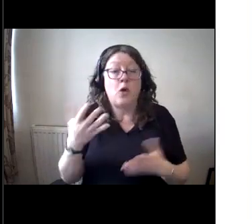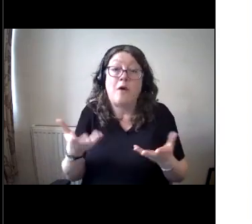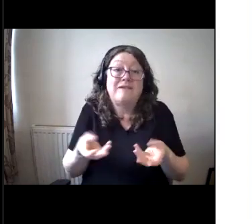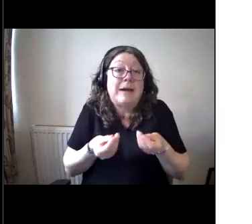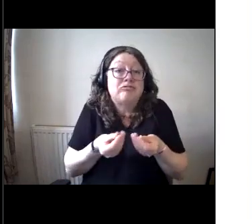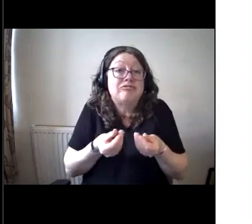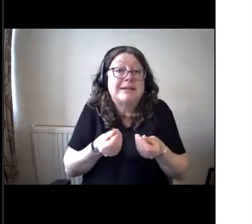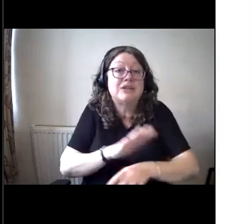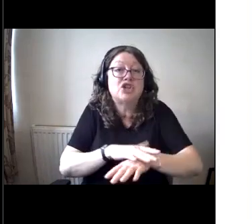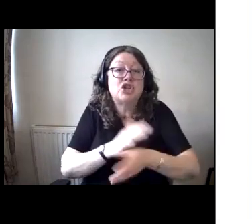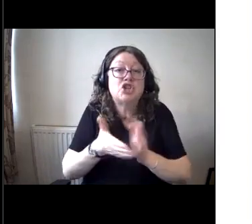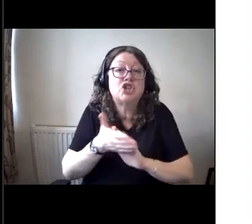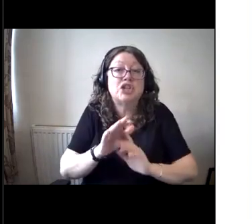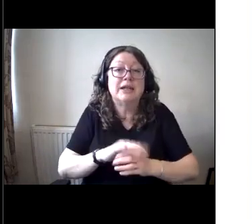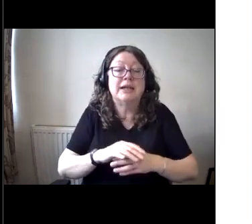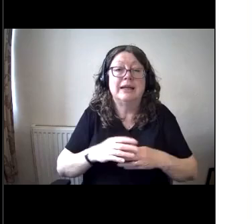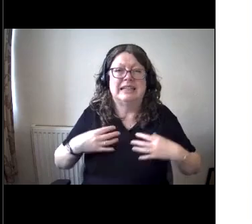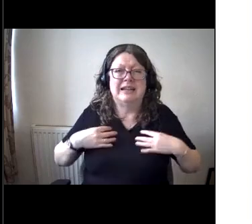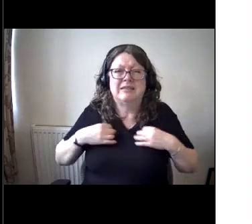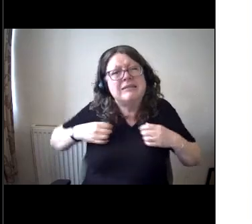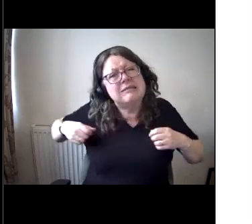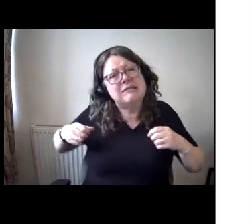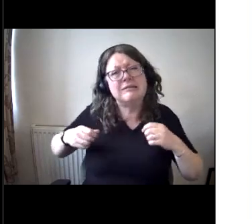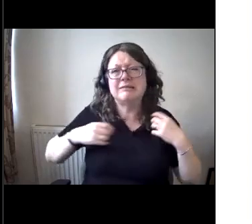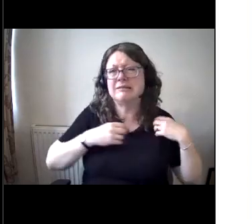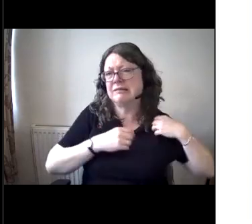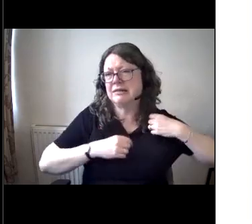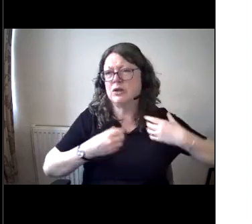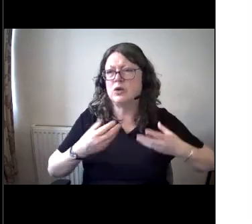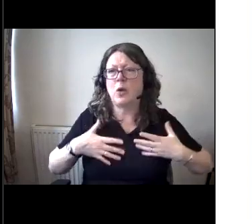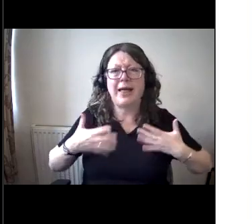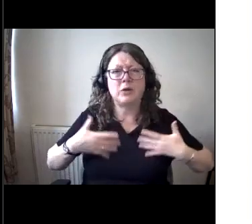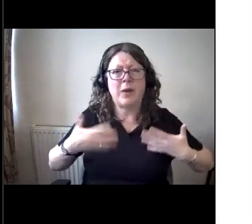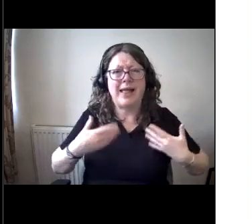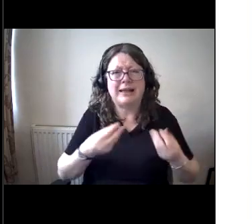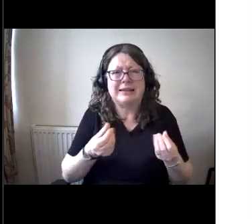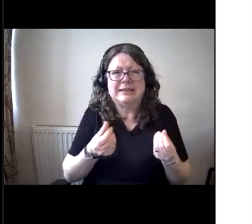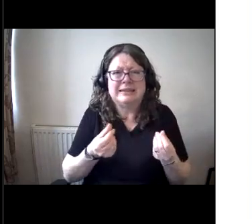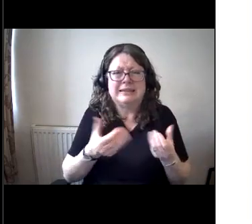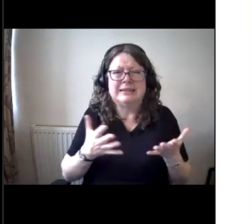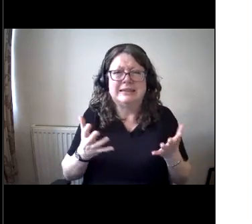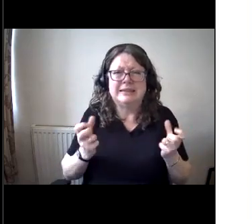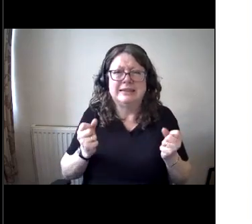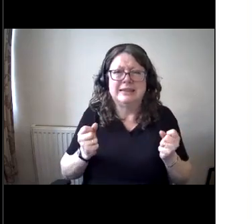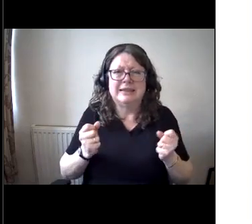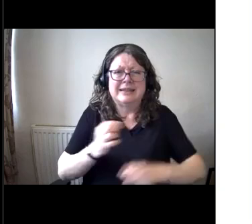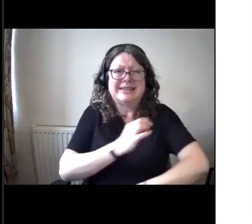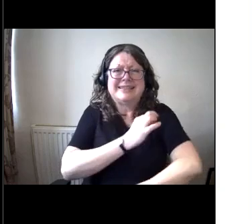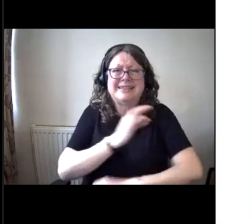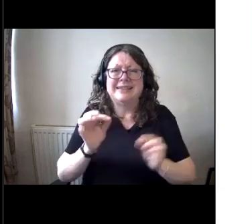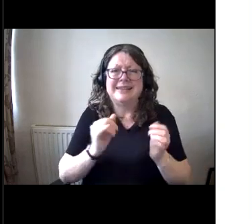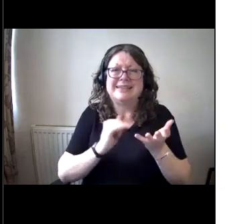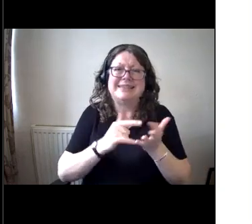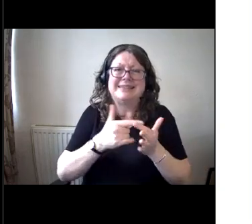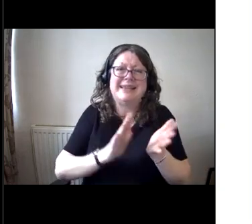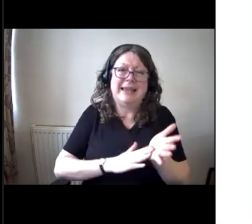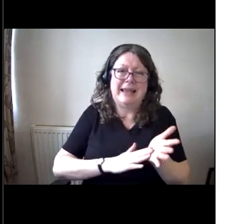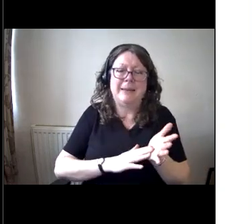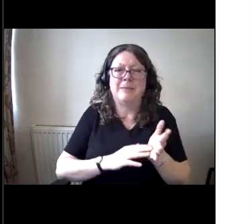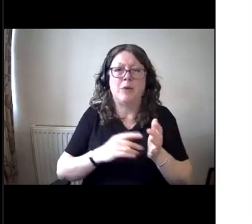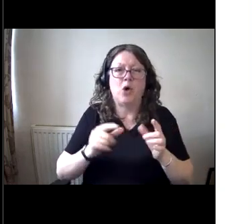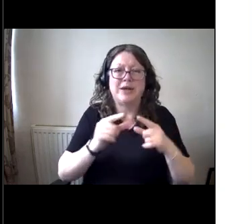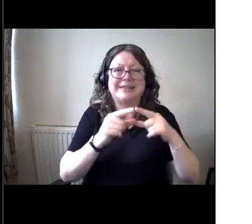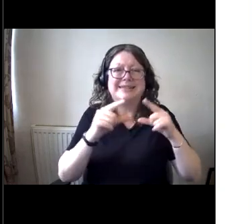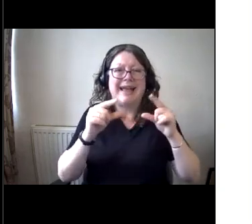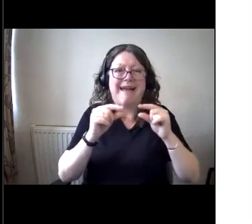of textures. So we can often see young people who struggle with seams, labels, tags. Maybe they